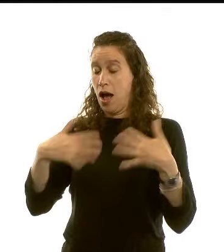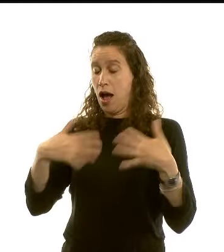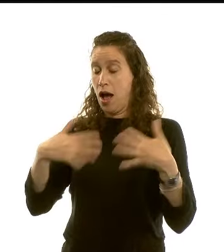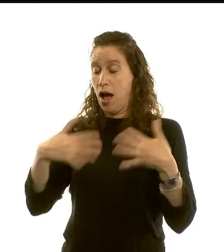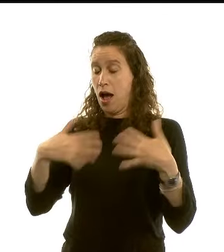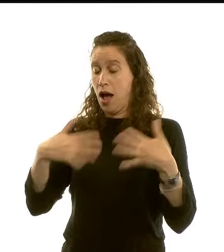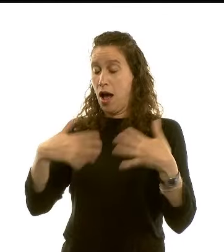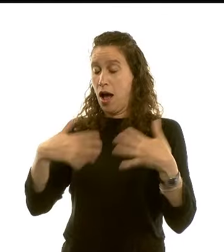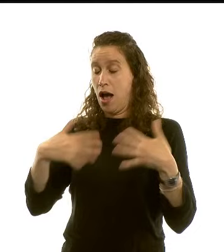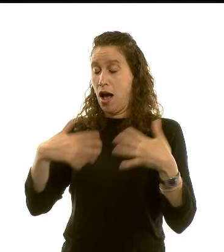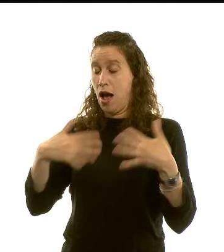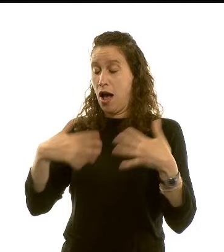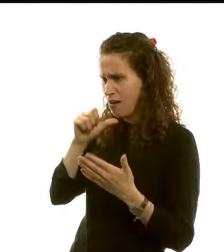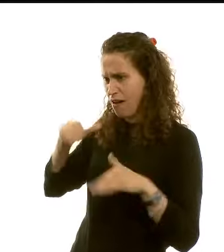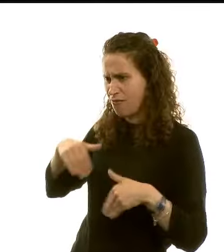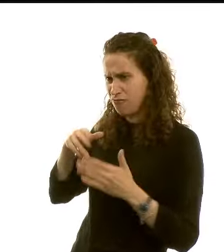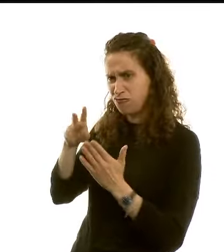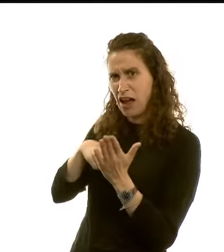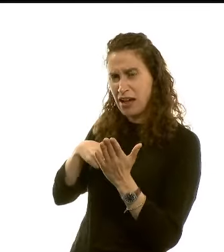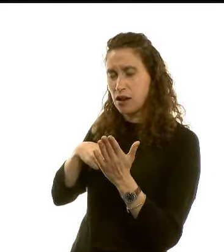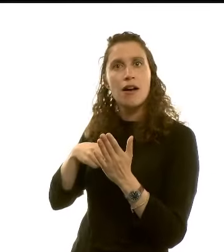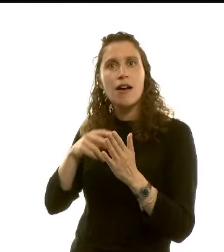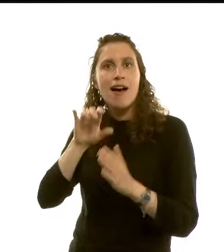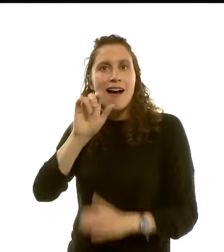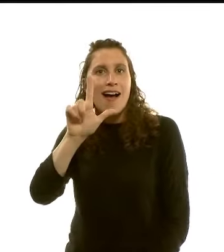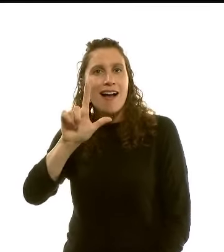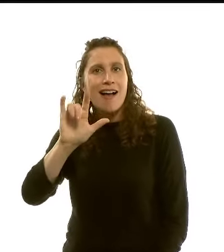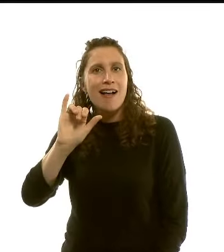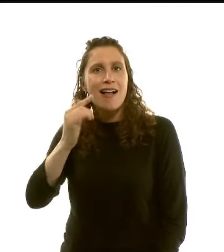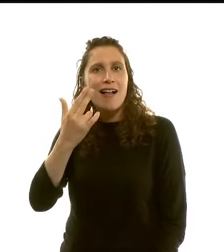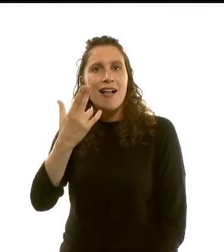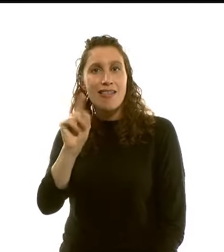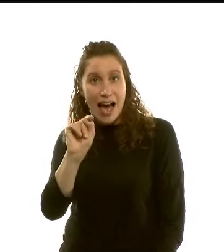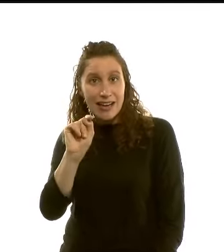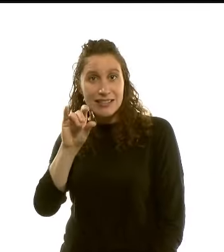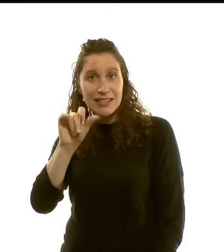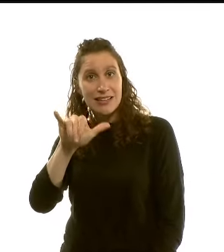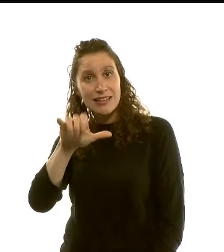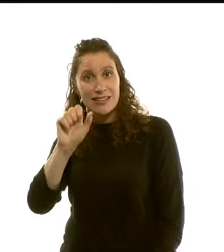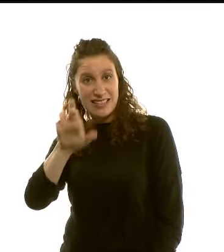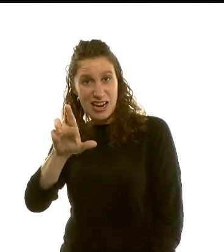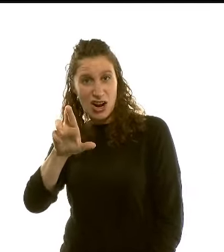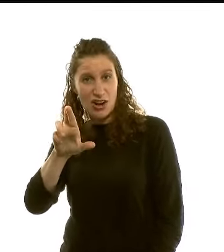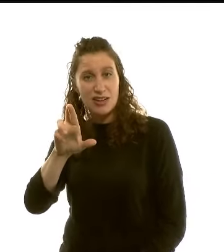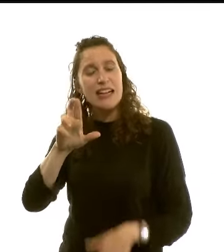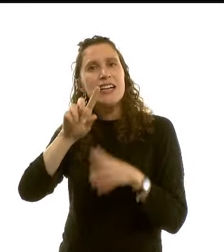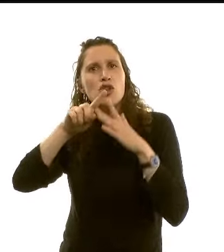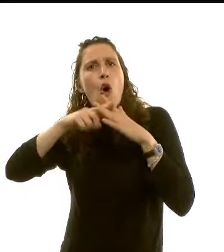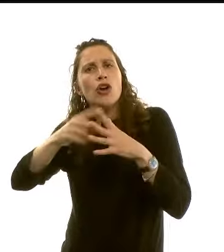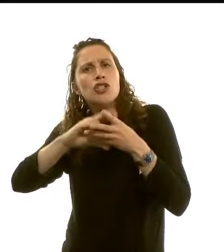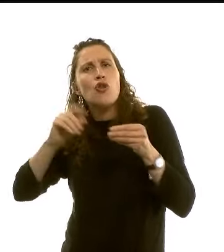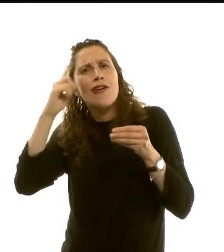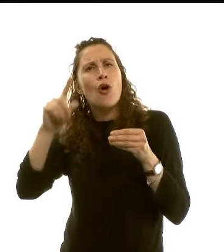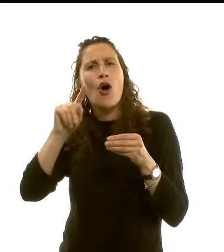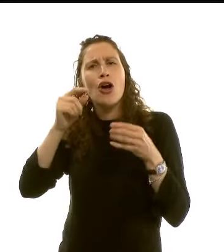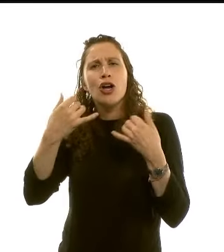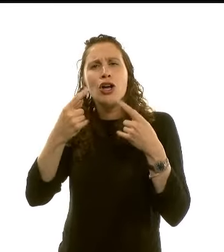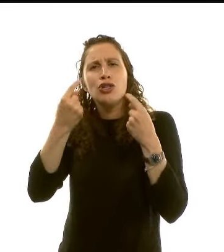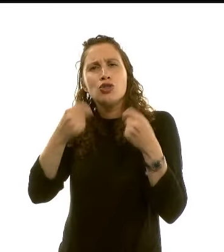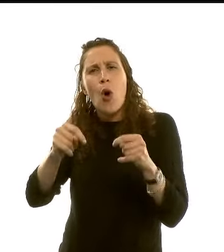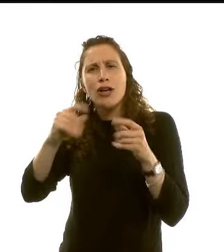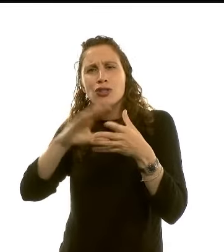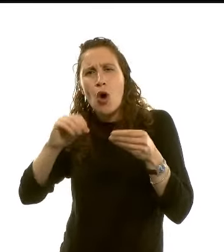script. Okay, fine. It's Lightyear. Oh, yes, that's great. I know. It is the fantastic origin story behind the beloved Toy Story character,